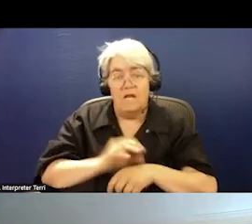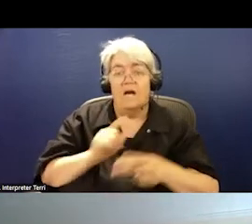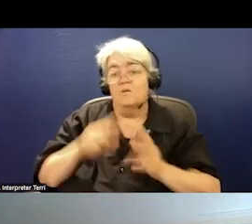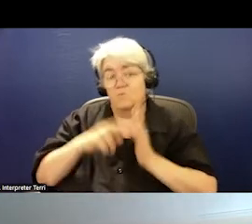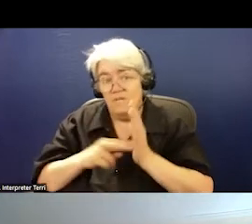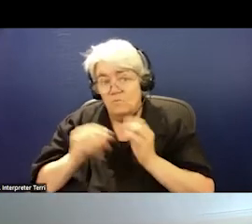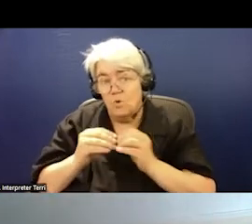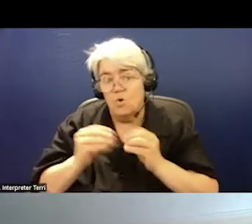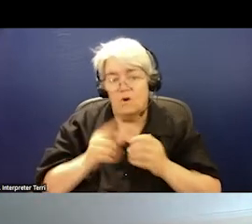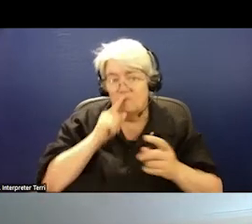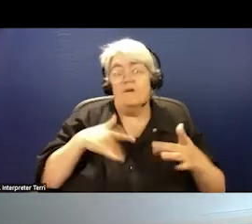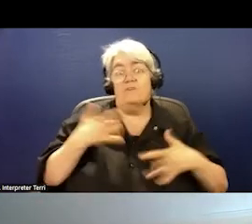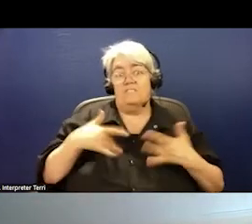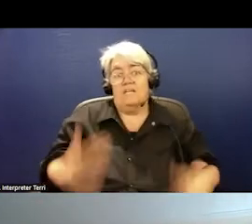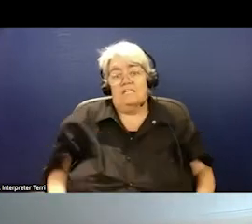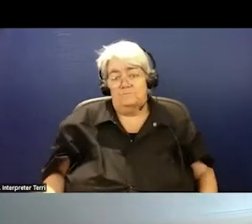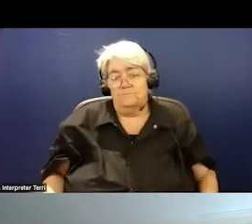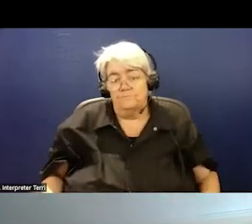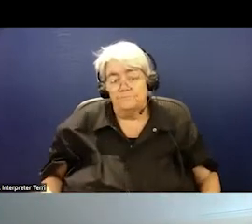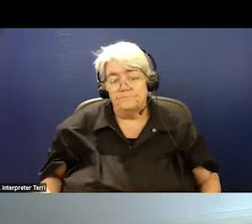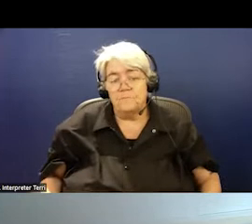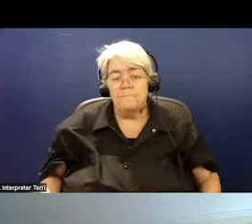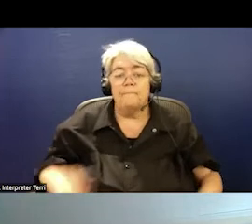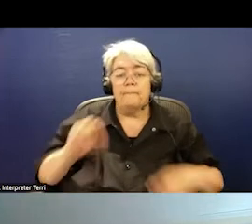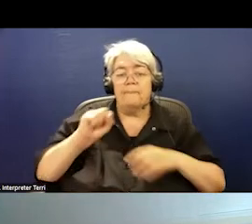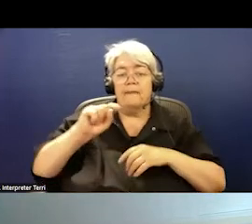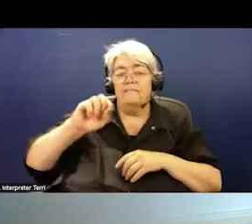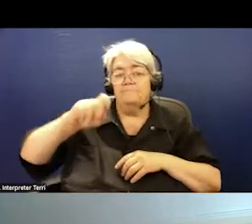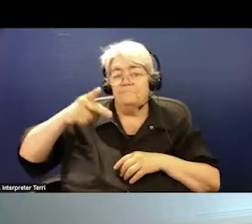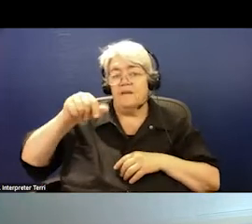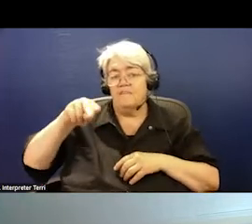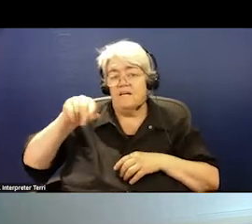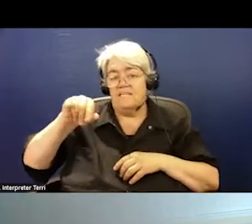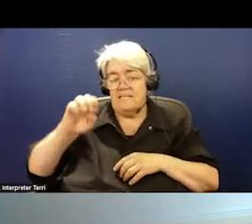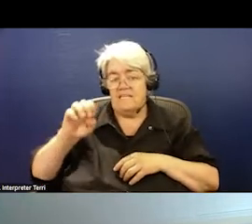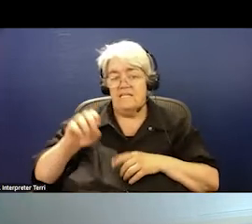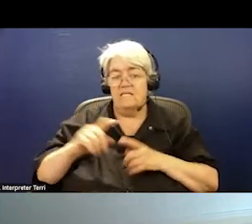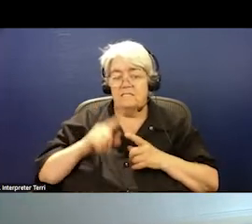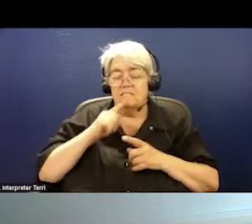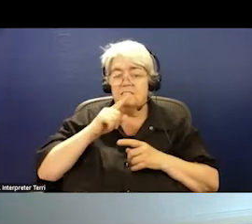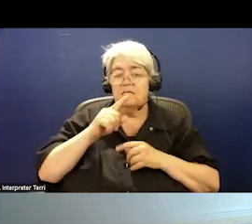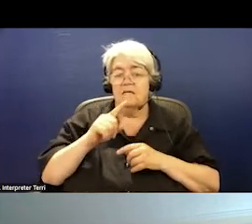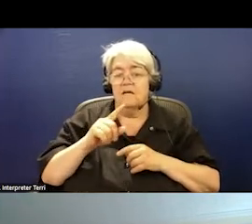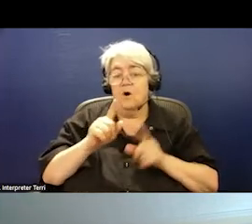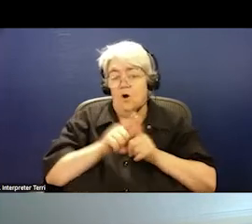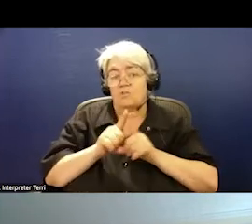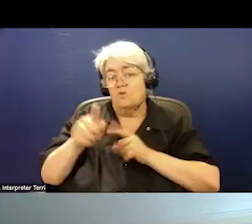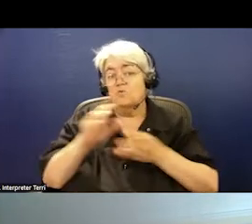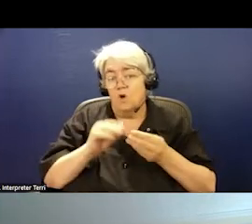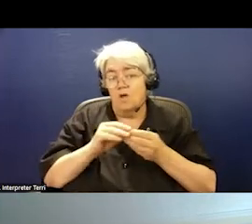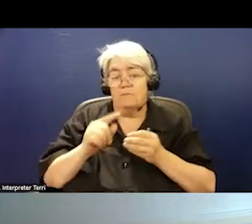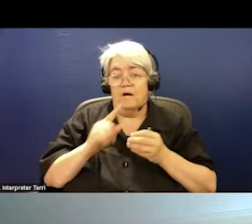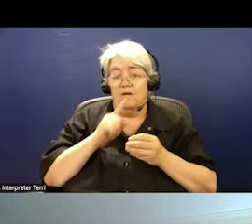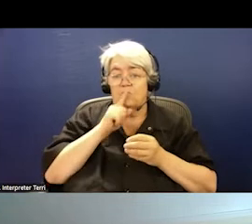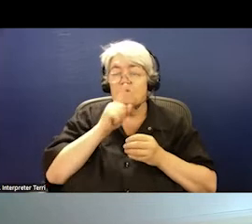actually. Thank you, Ron. I think the other thing I'd like to point to really quickly is you talked about how essential it